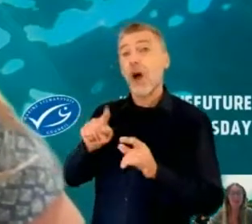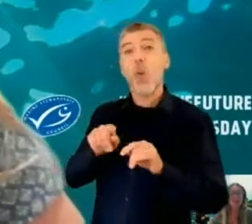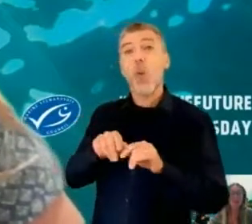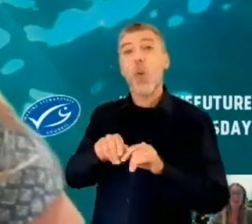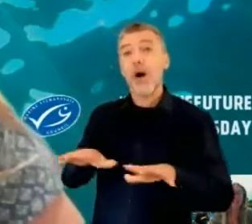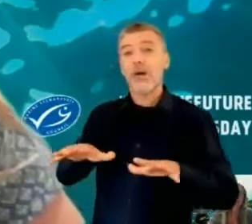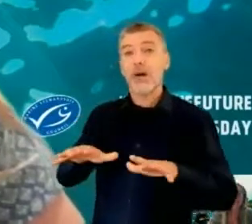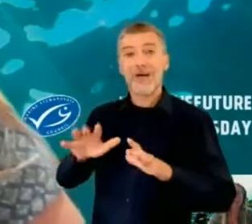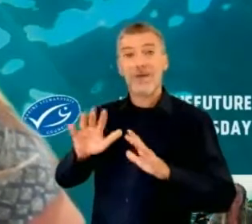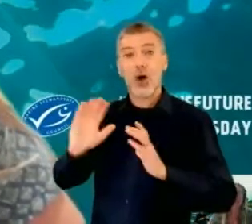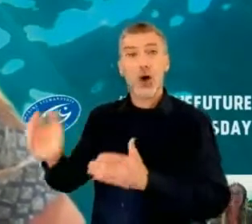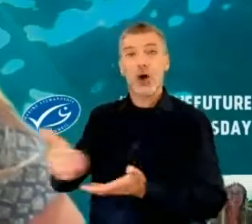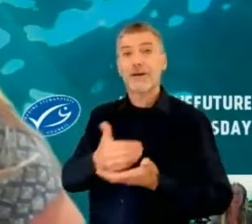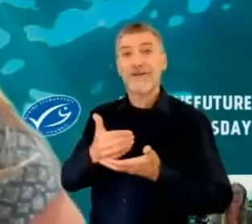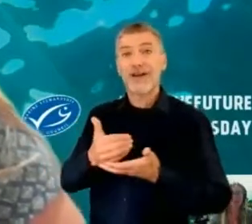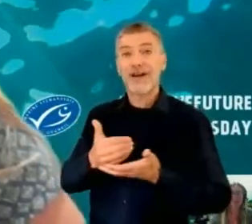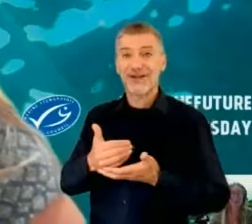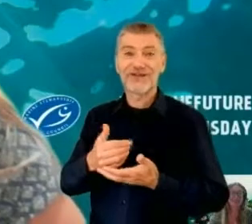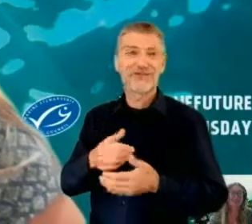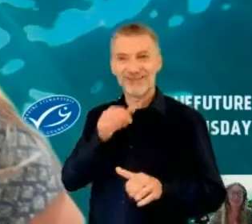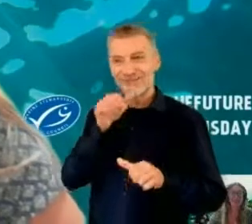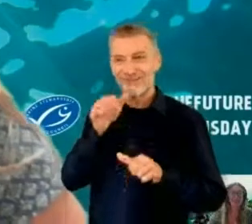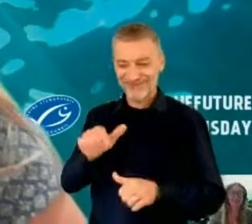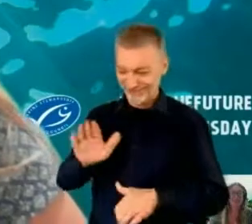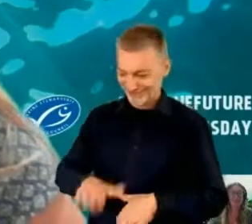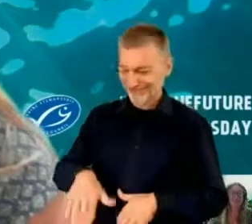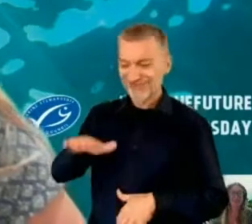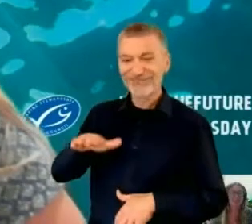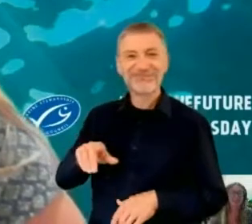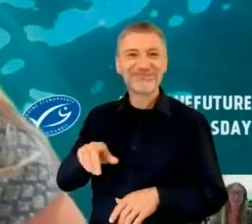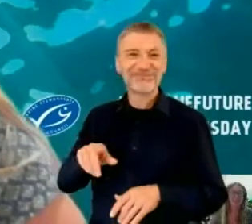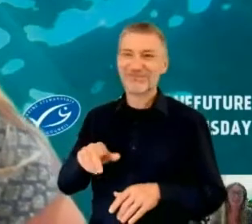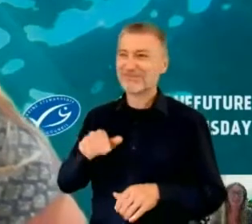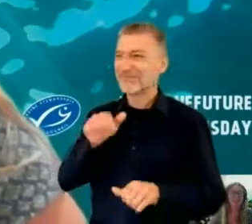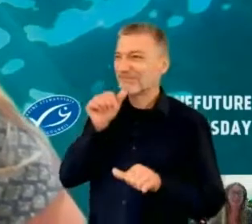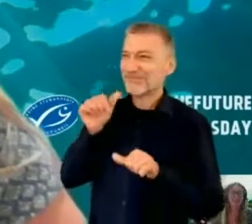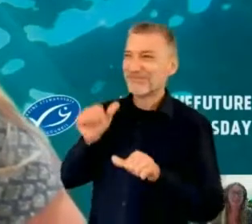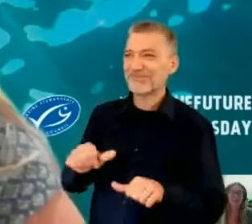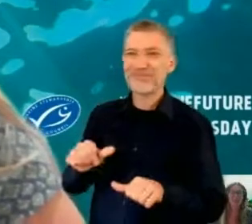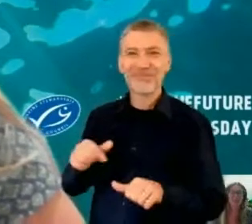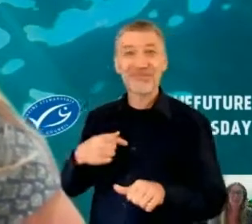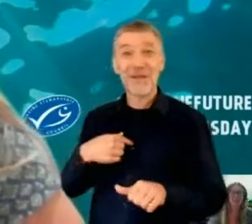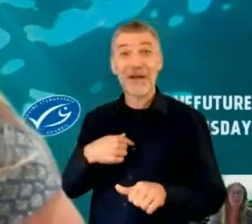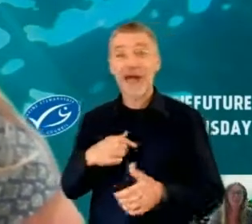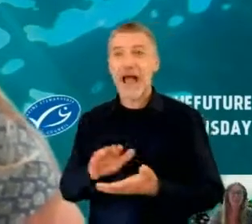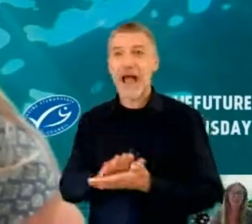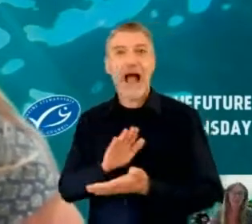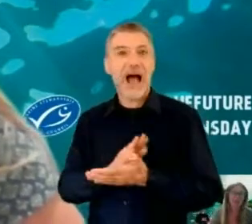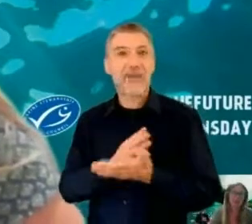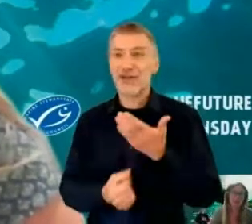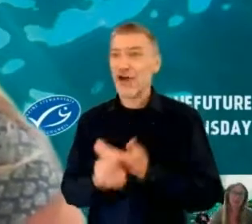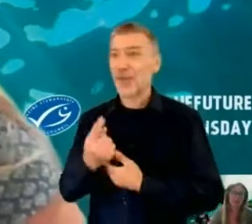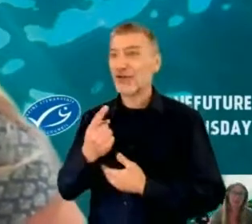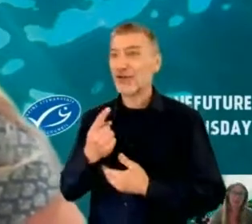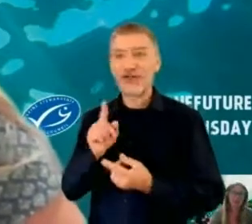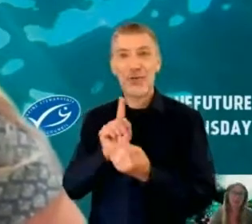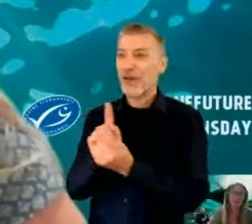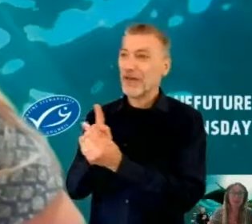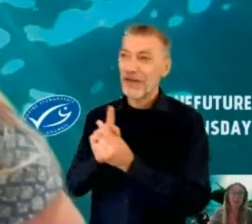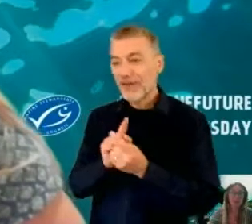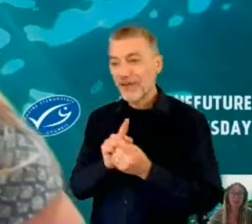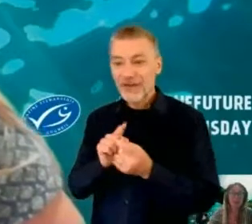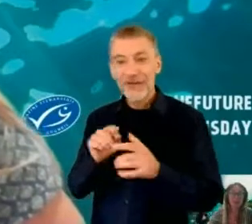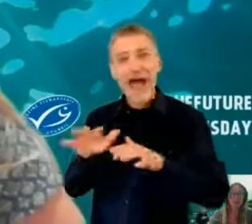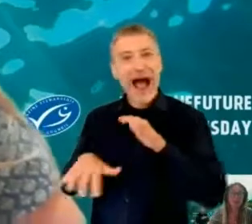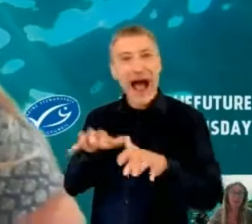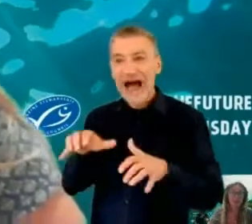animals as a really young girl, and it just made me the happiest just spending my time with animals. So I always wanted to work in